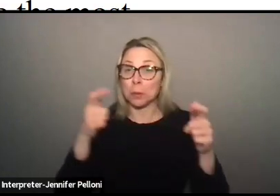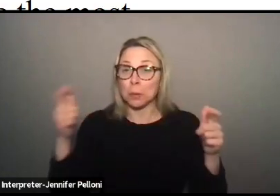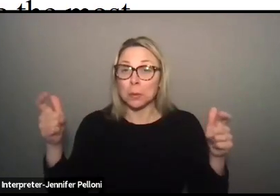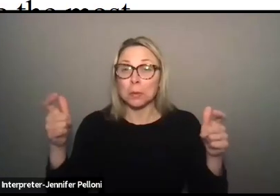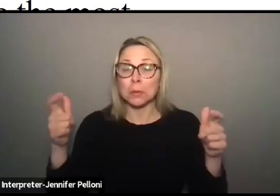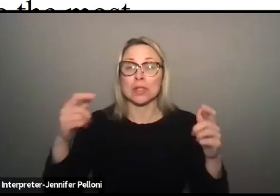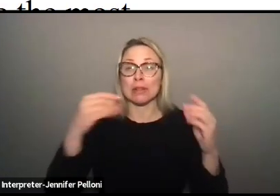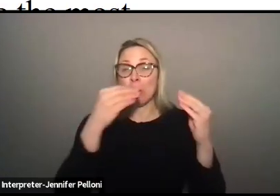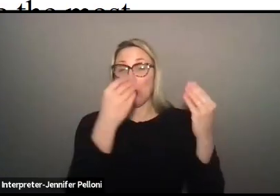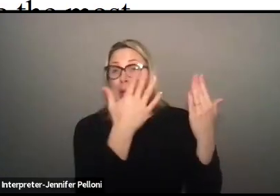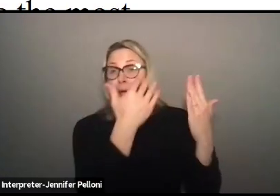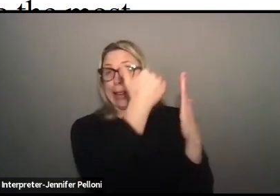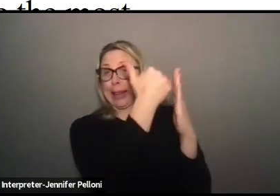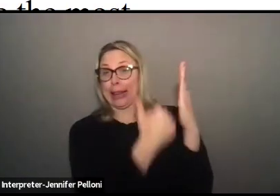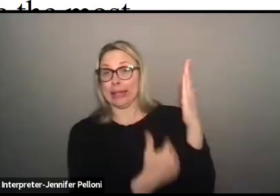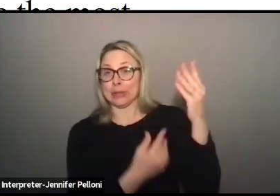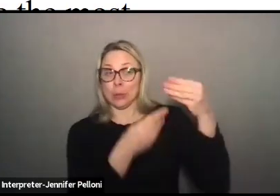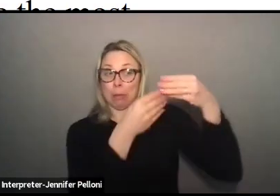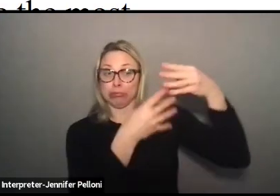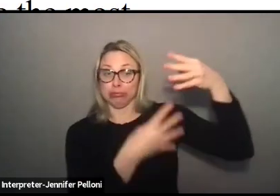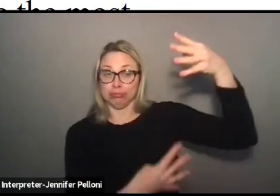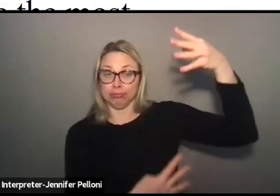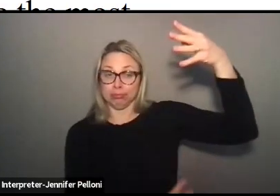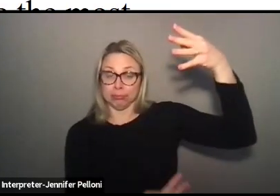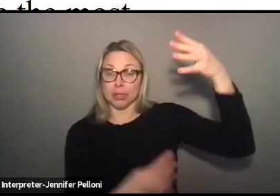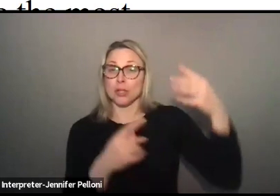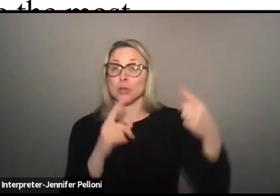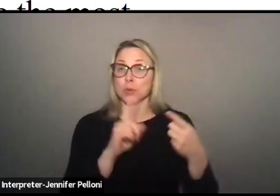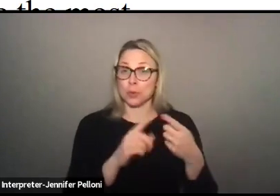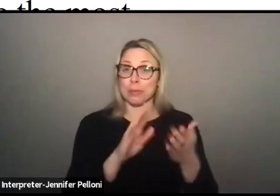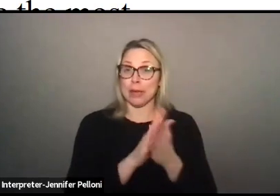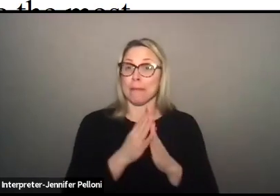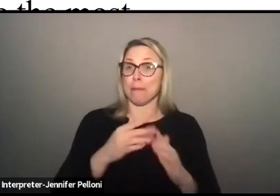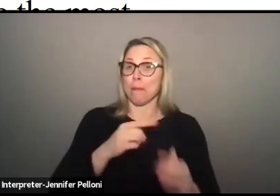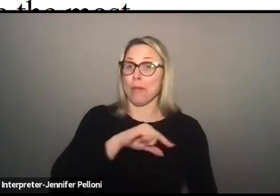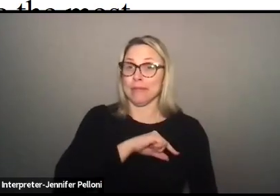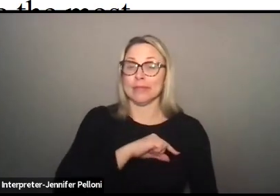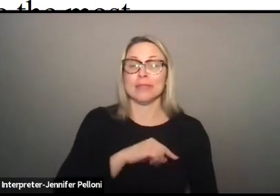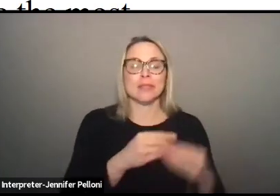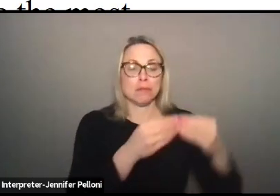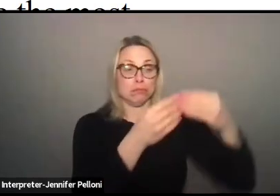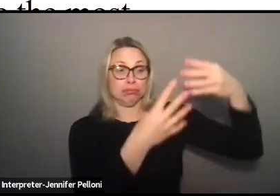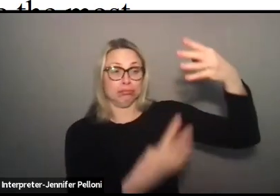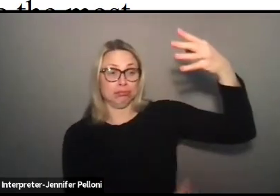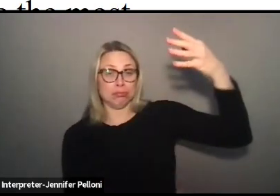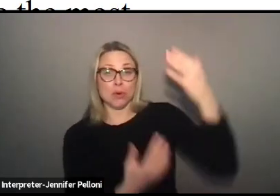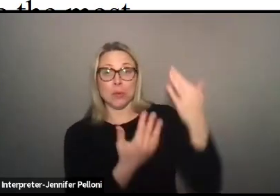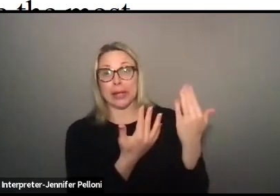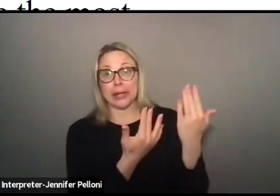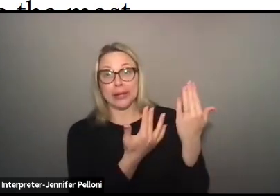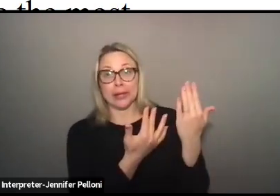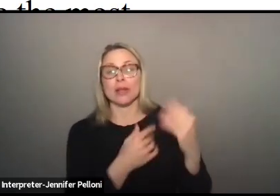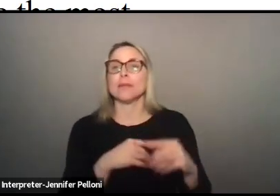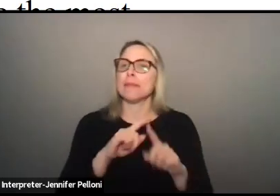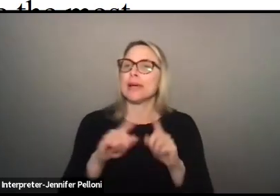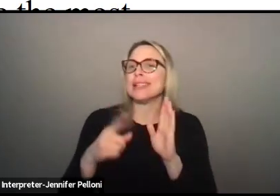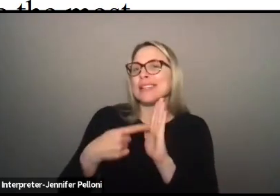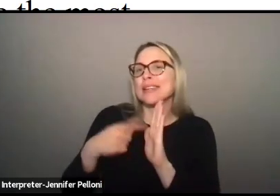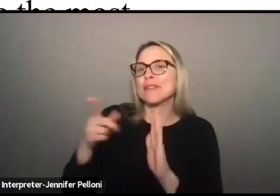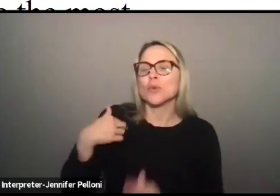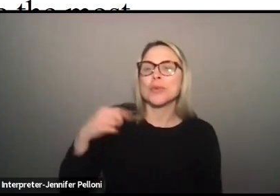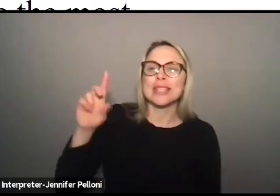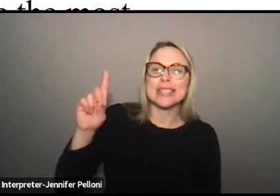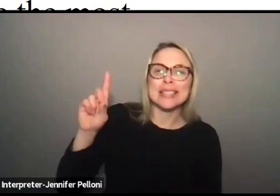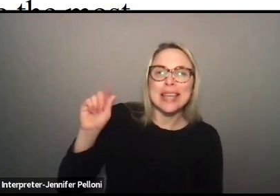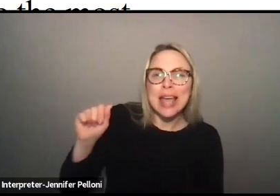waiting list to qualify. However, sometimes if you are with DDA or you're with